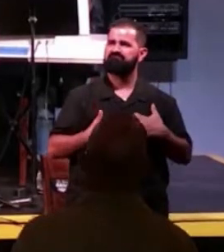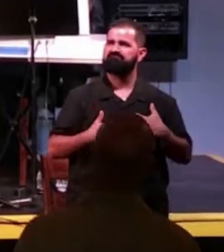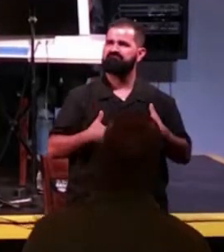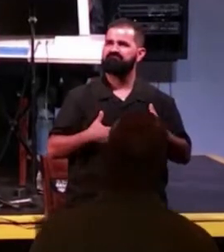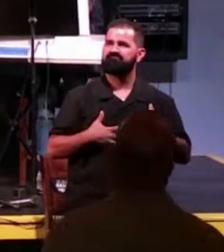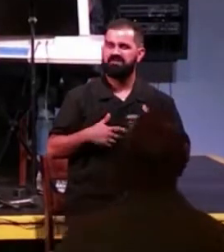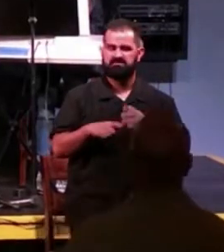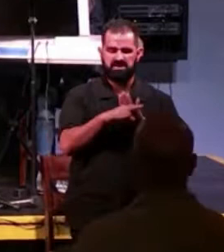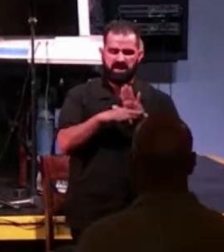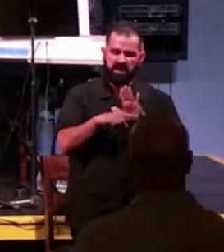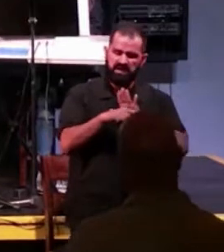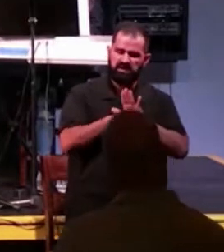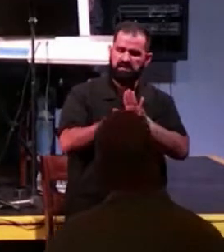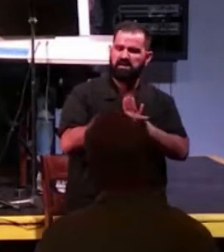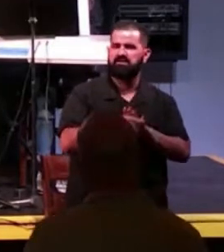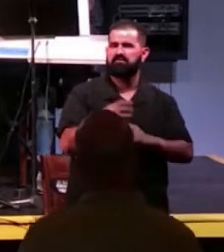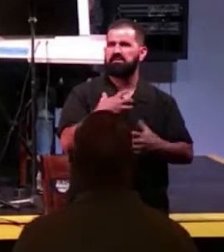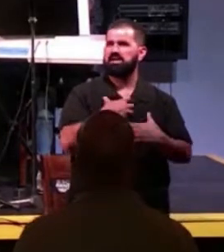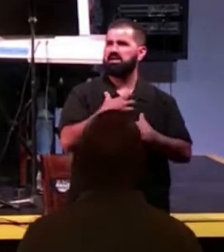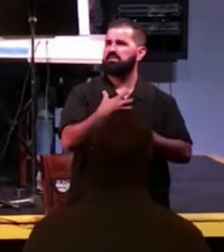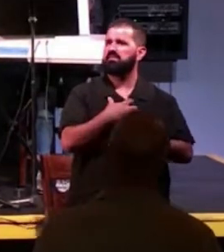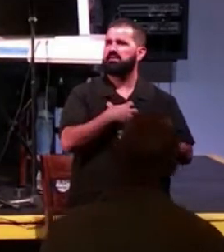And for being negative.